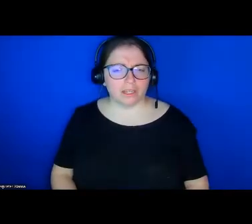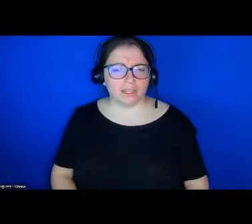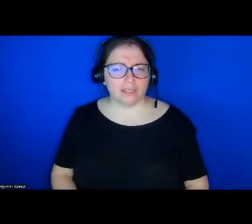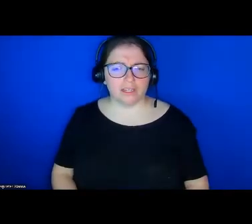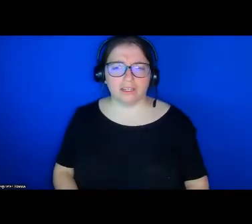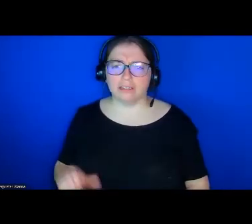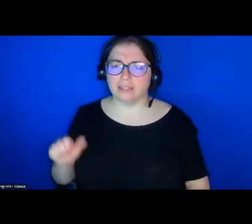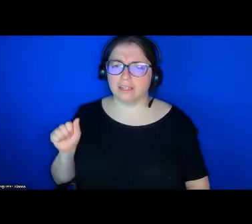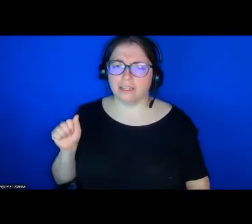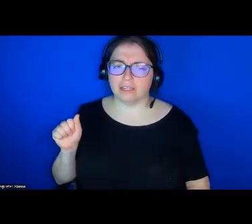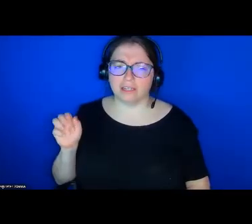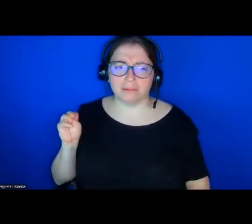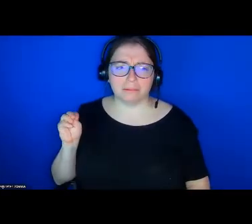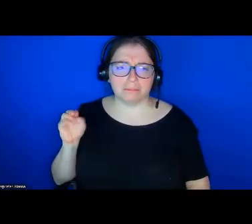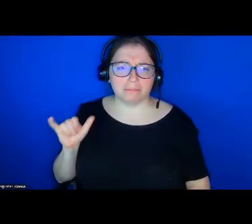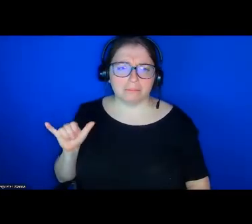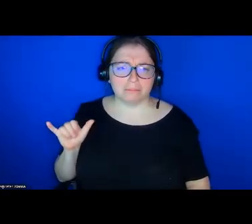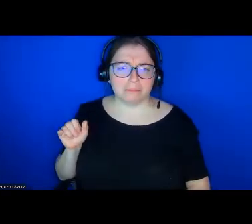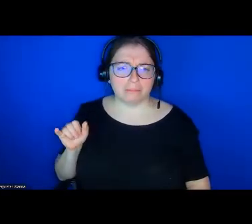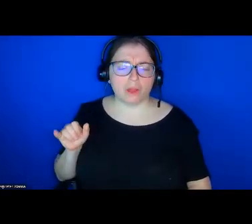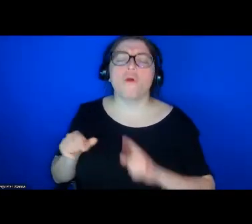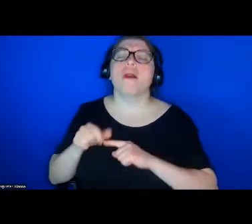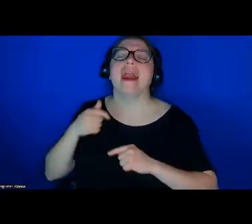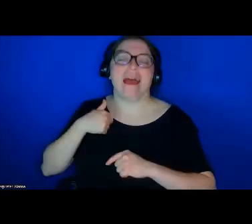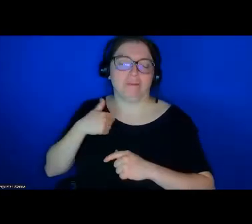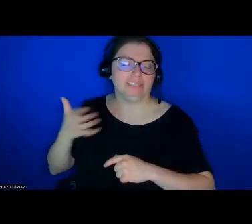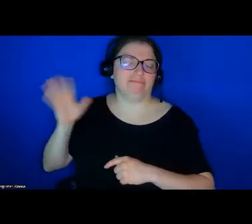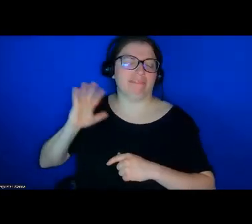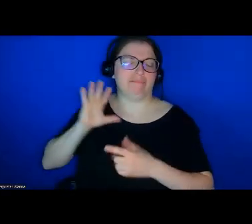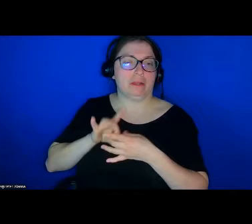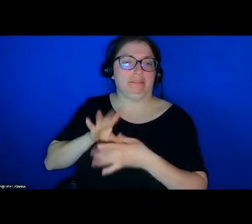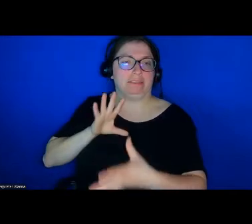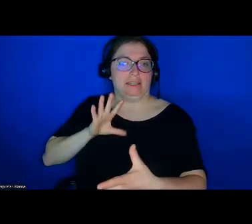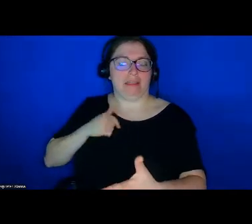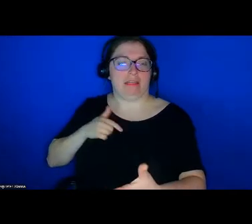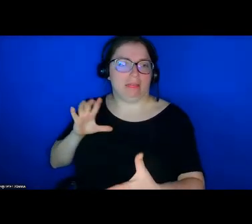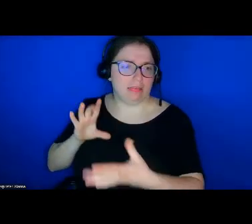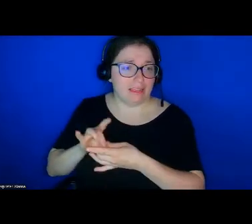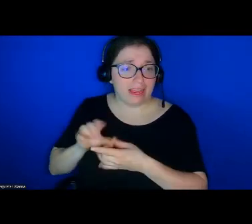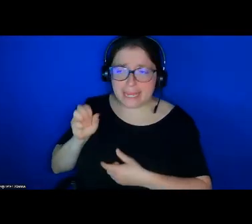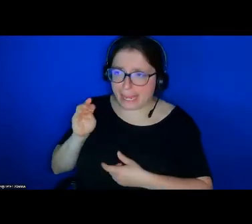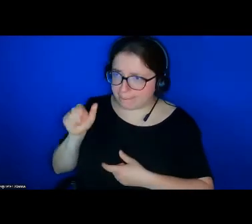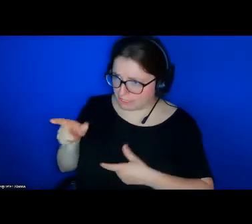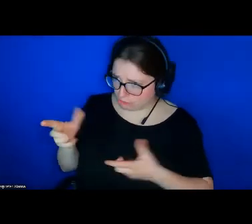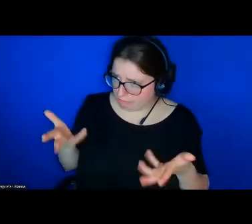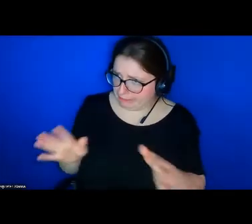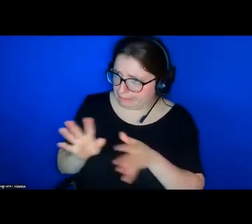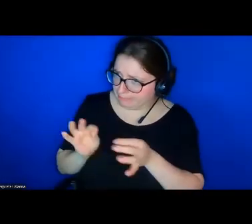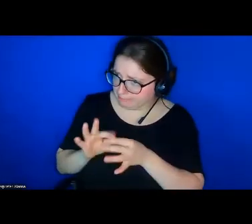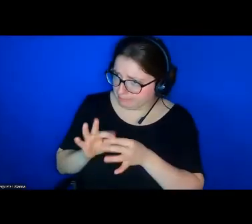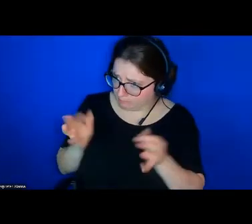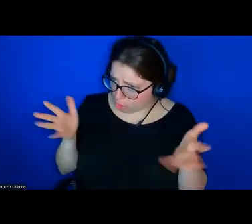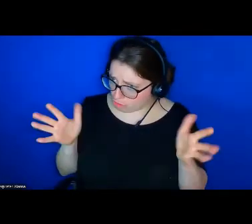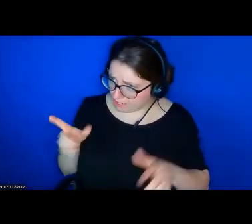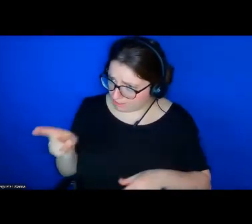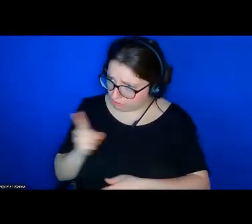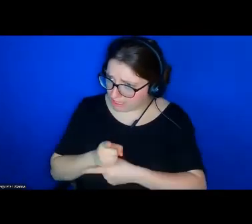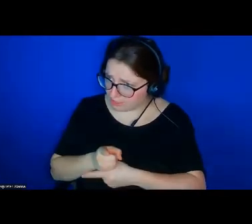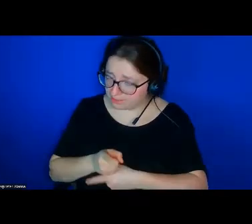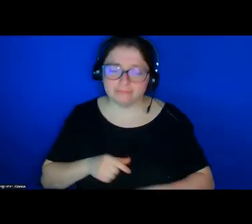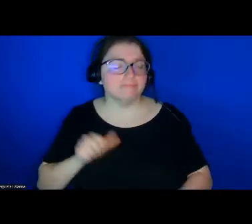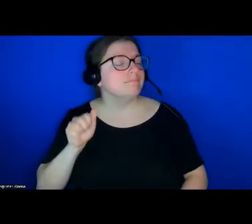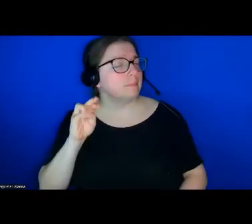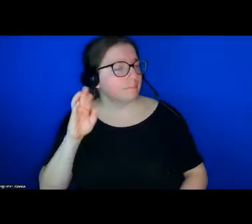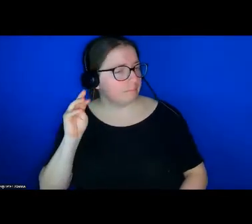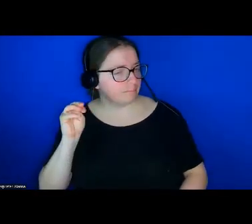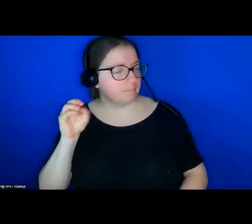Amy the person had given her remarks did uh Amy did you uh deliver your remarks yes I